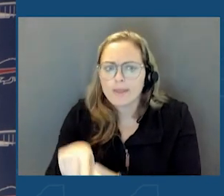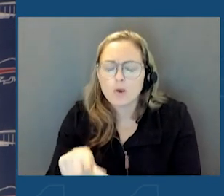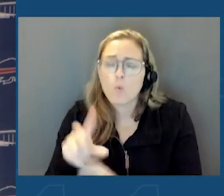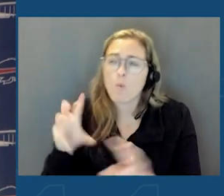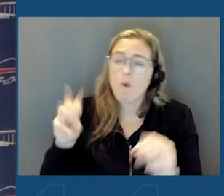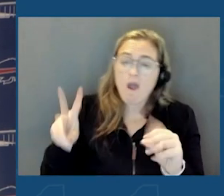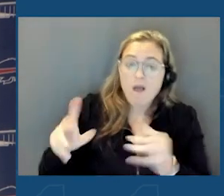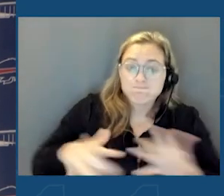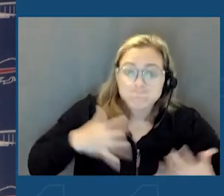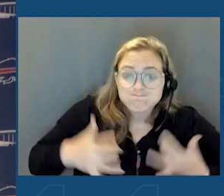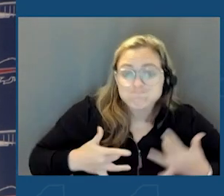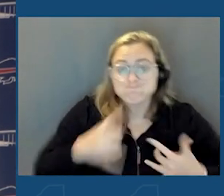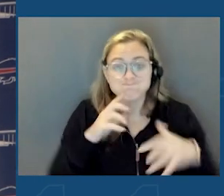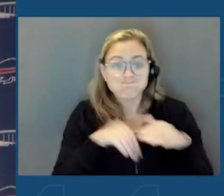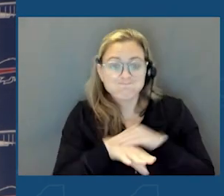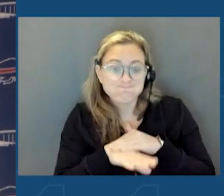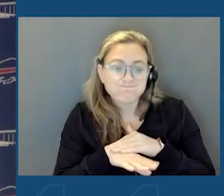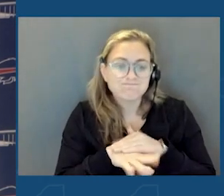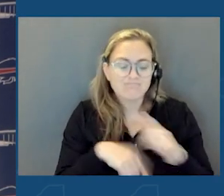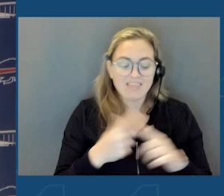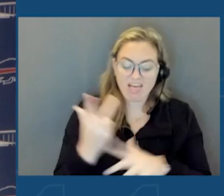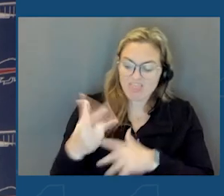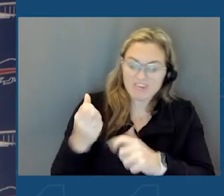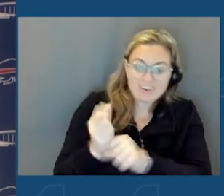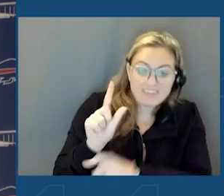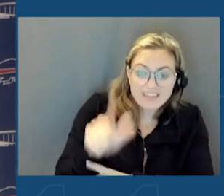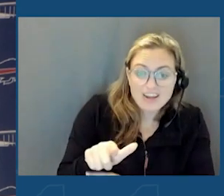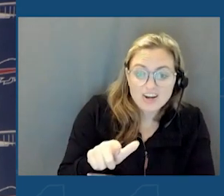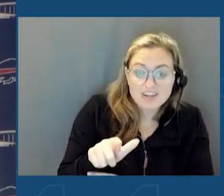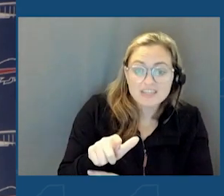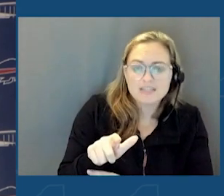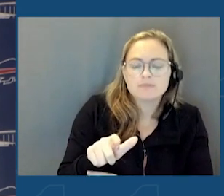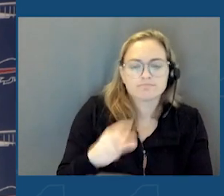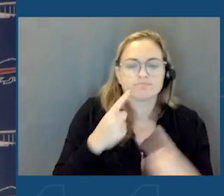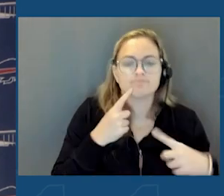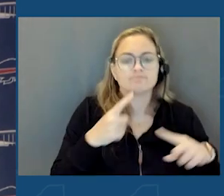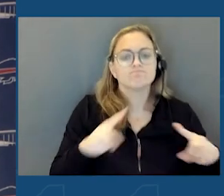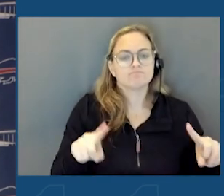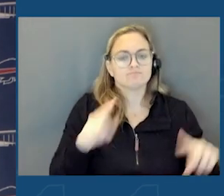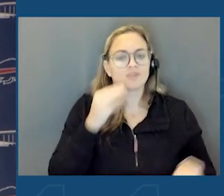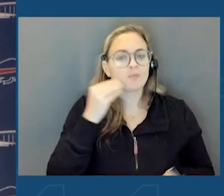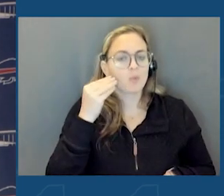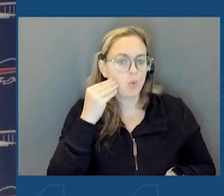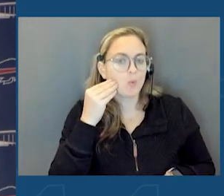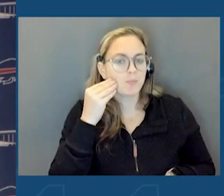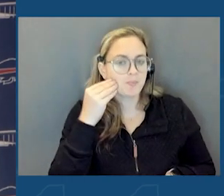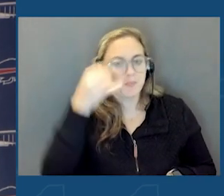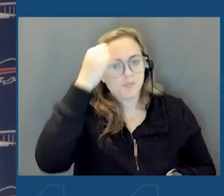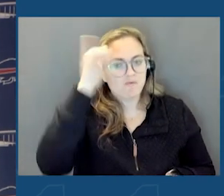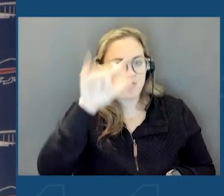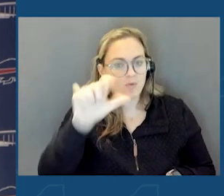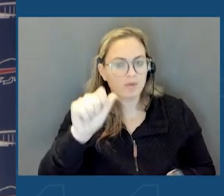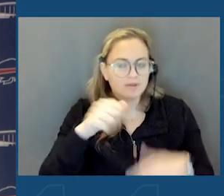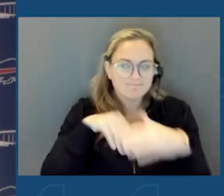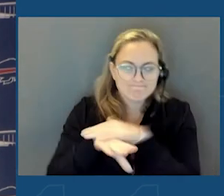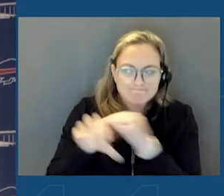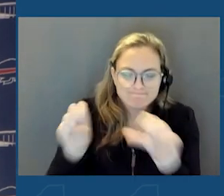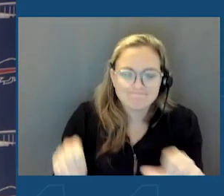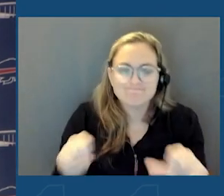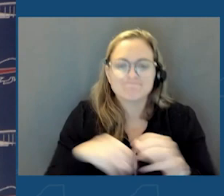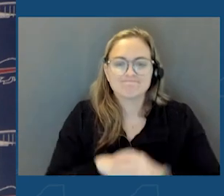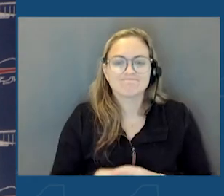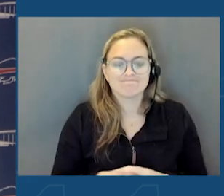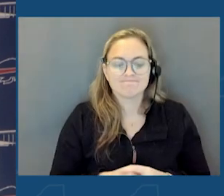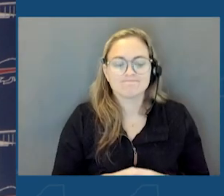wait to set foot in here. And then 3 years from now, it is going to be the home of our team. So to the men and women of our